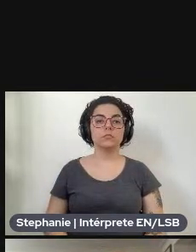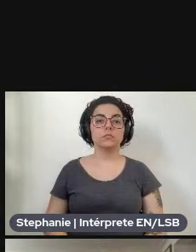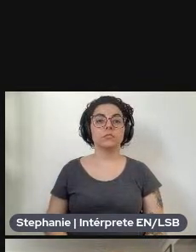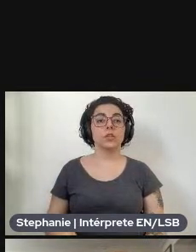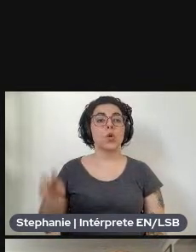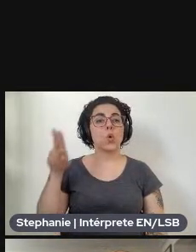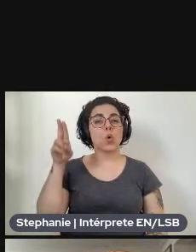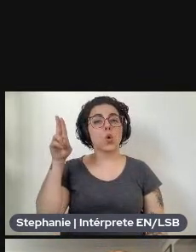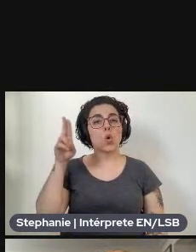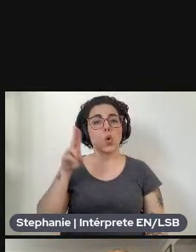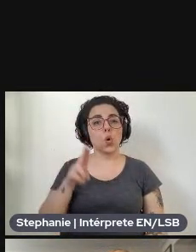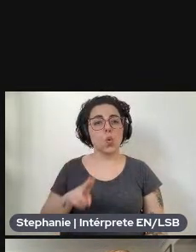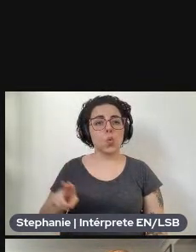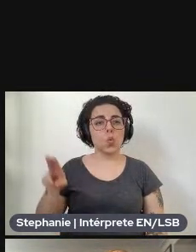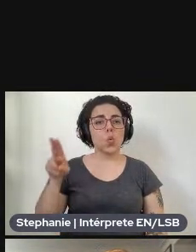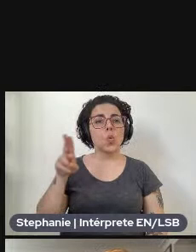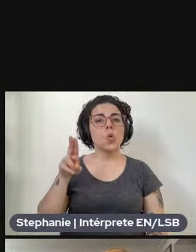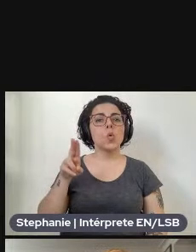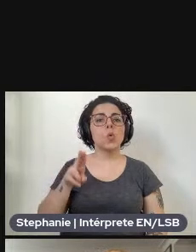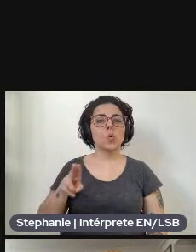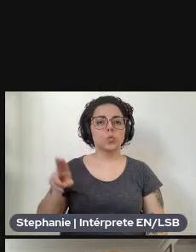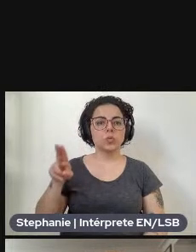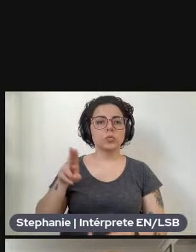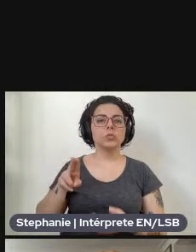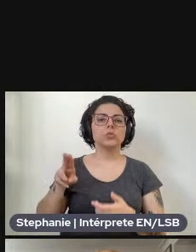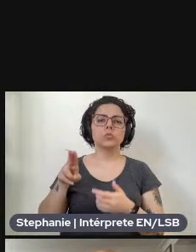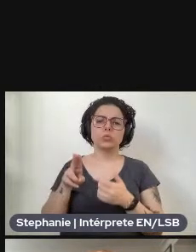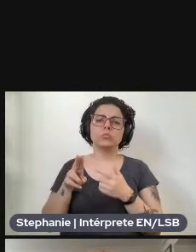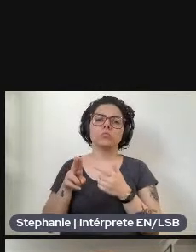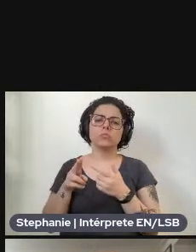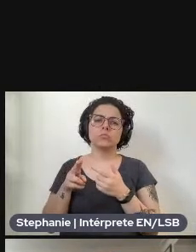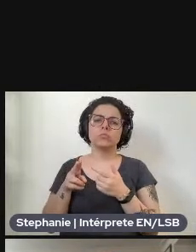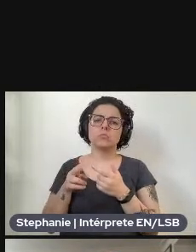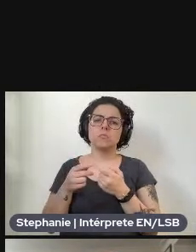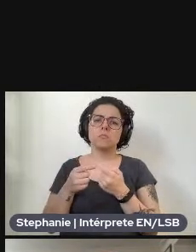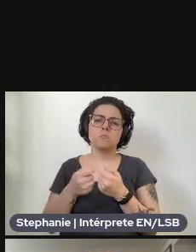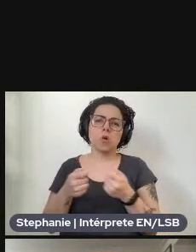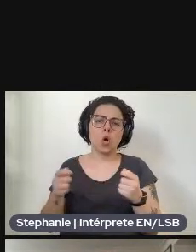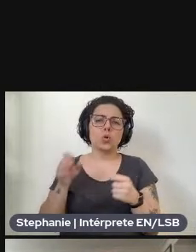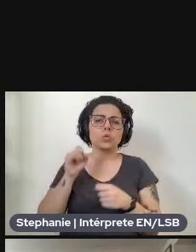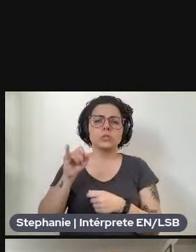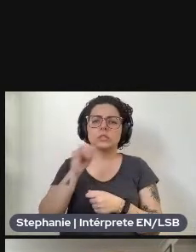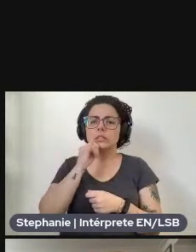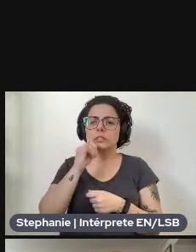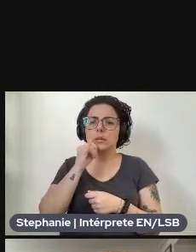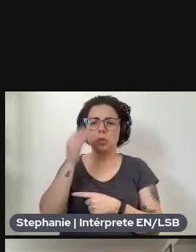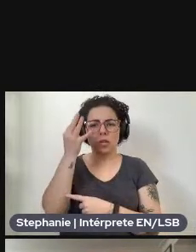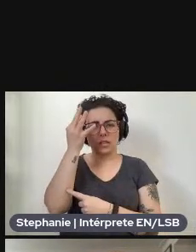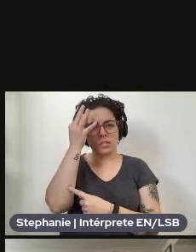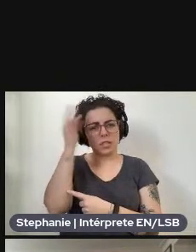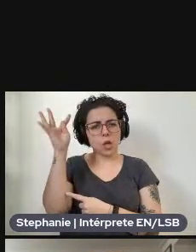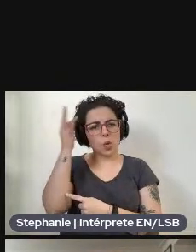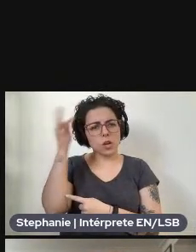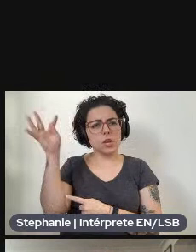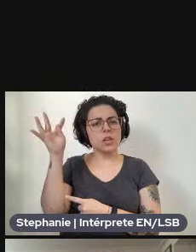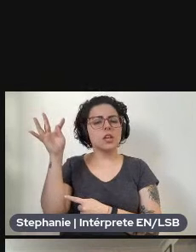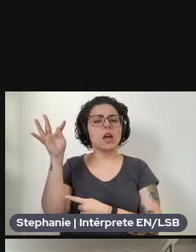an elegant theory of the system if it cannot account for how the system engenders